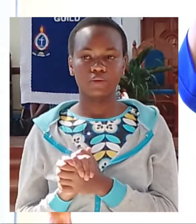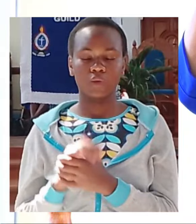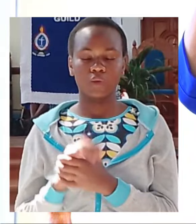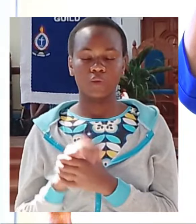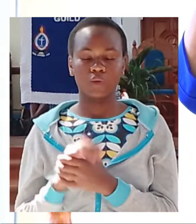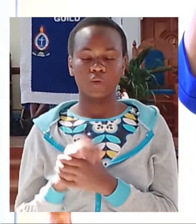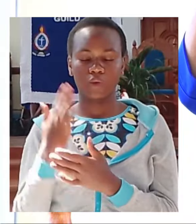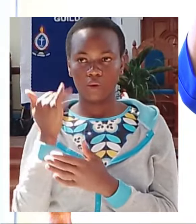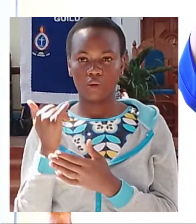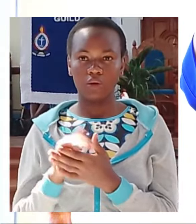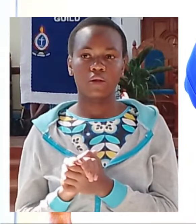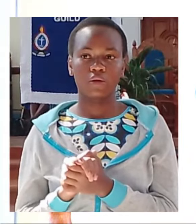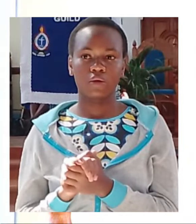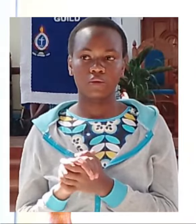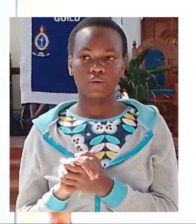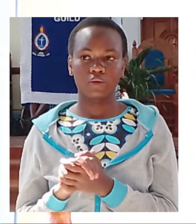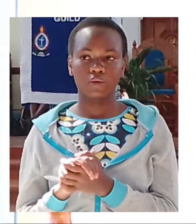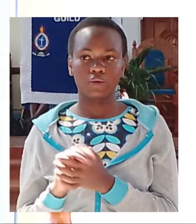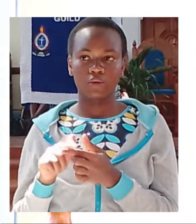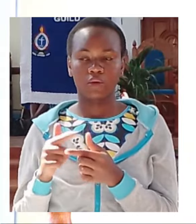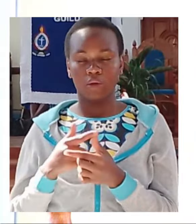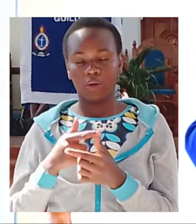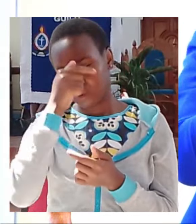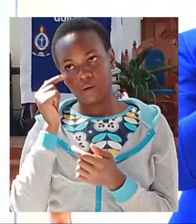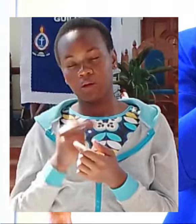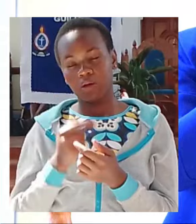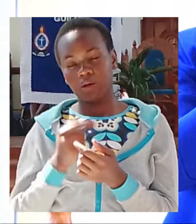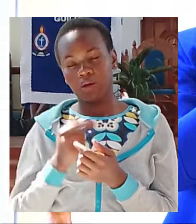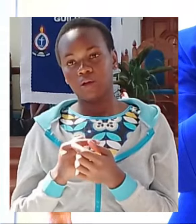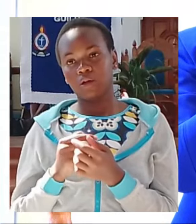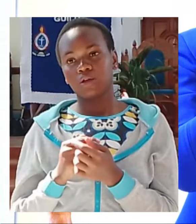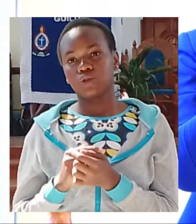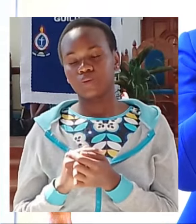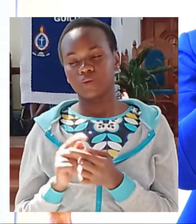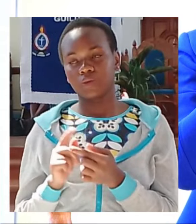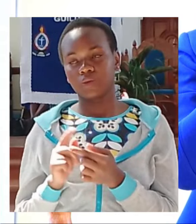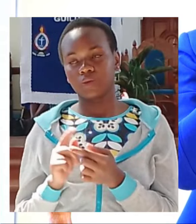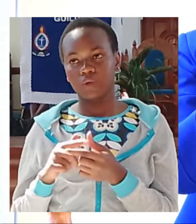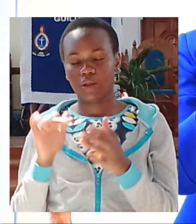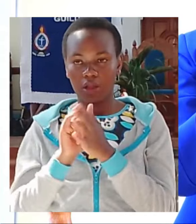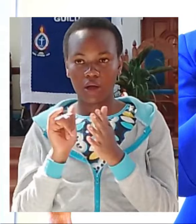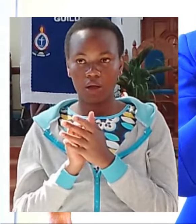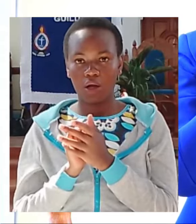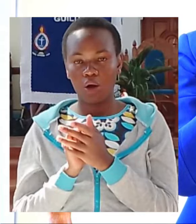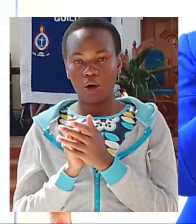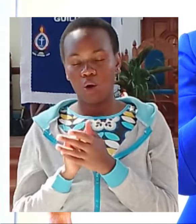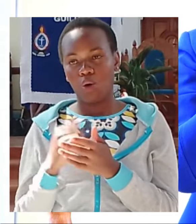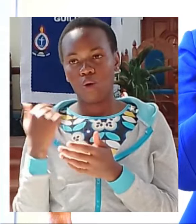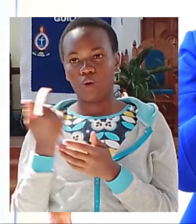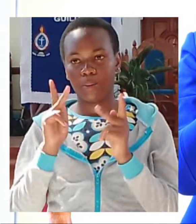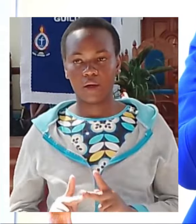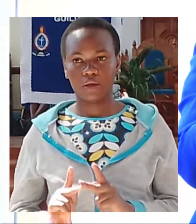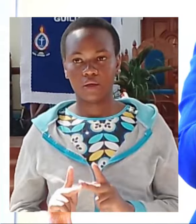Why? It is because we left that old path.